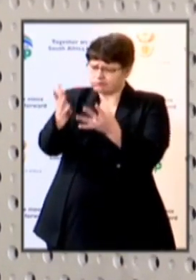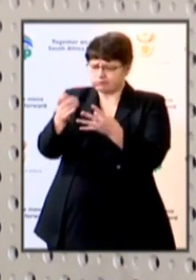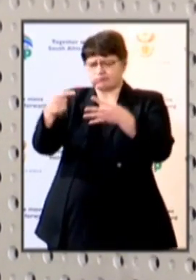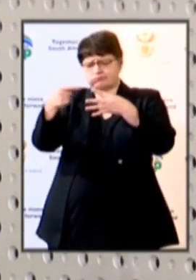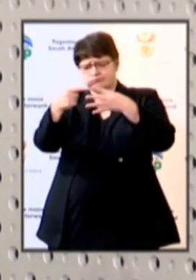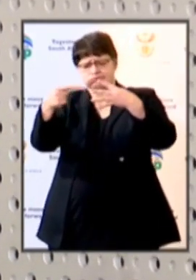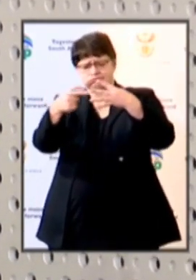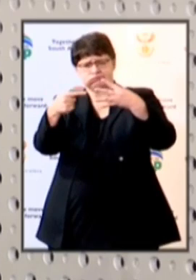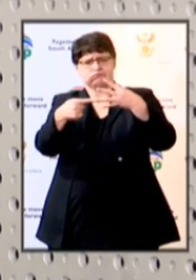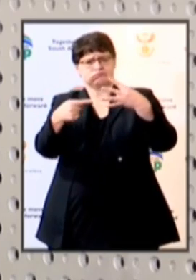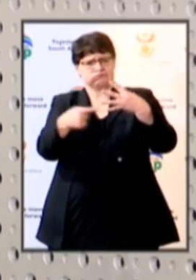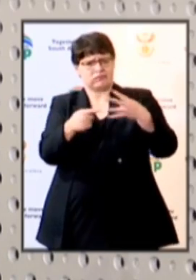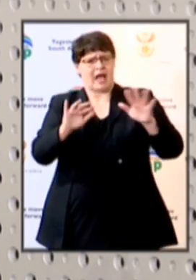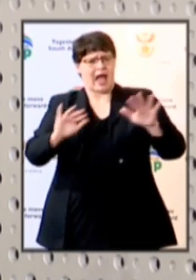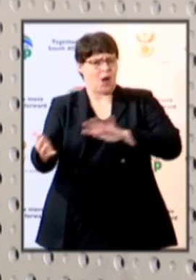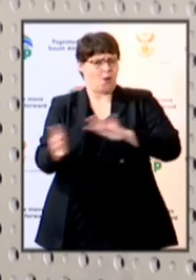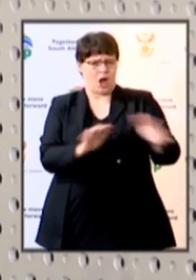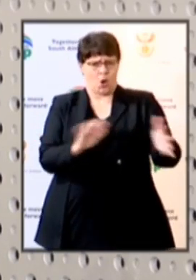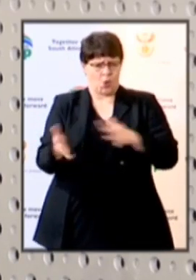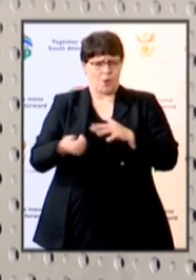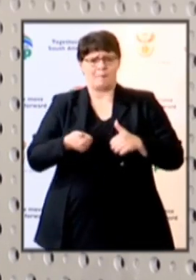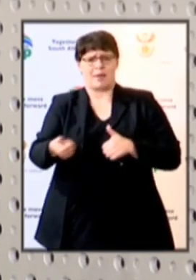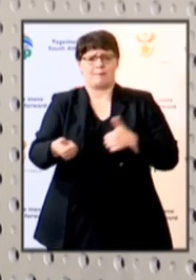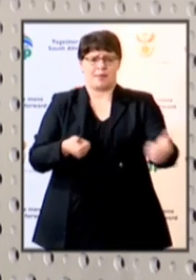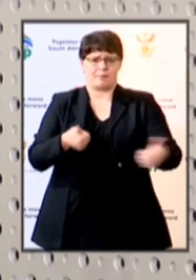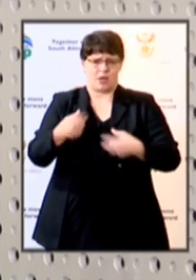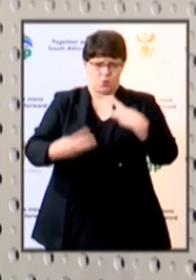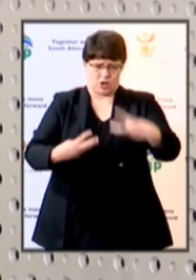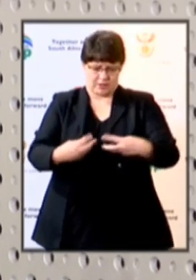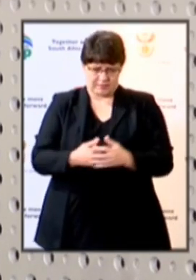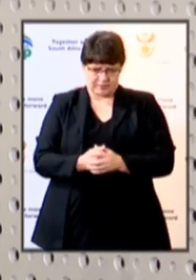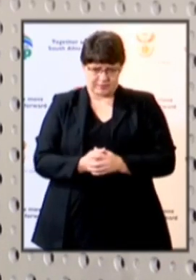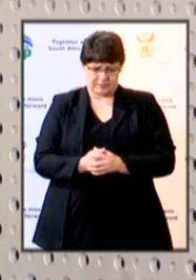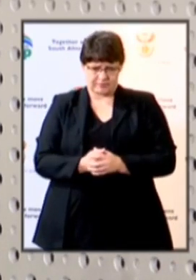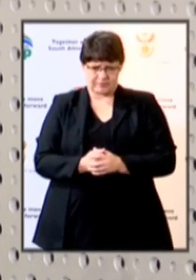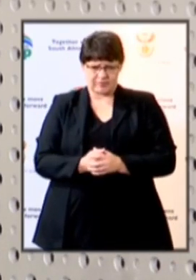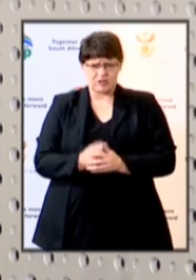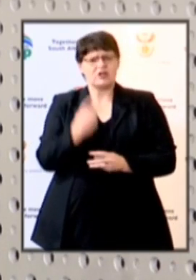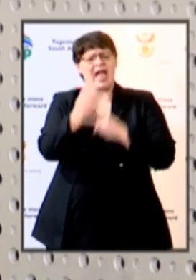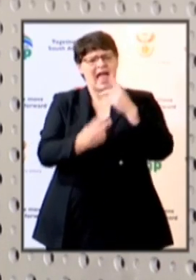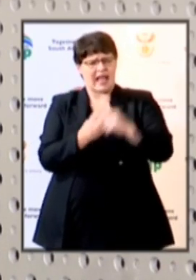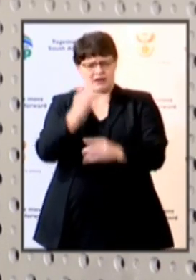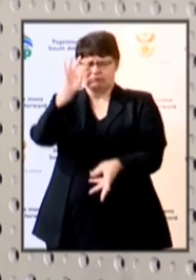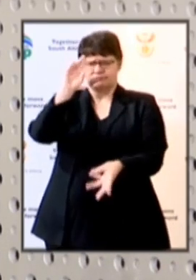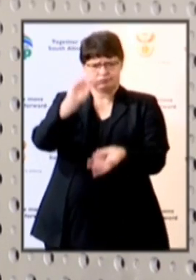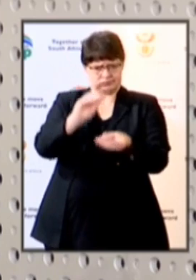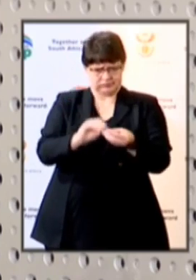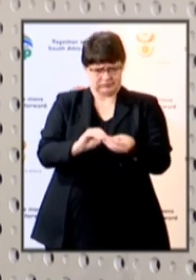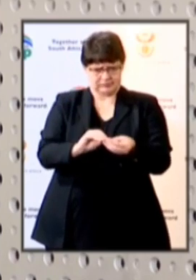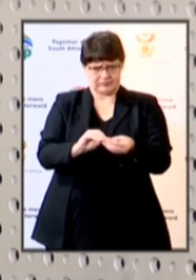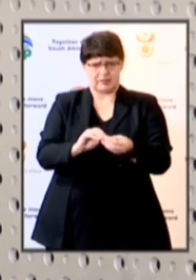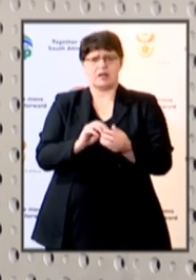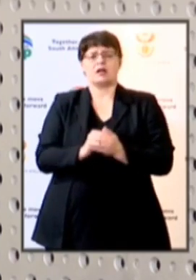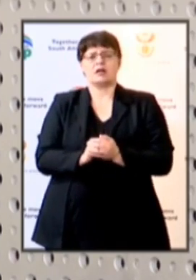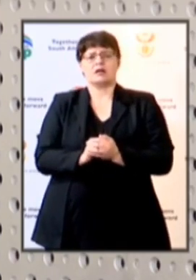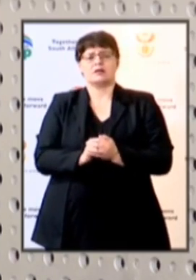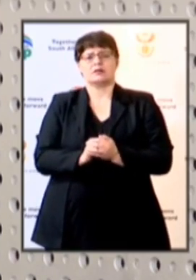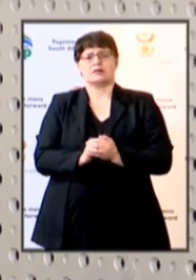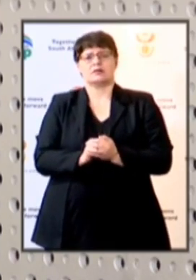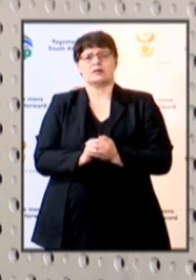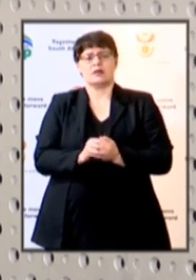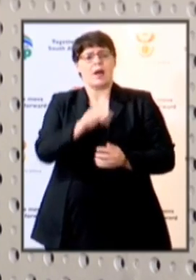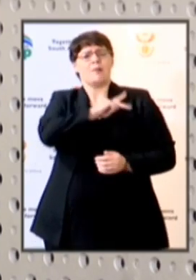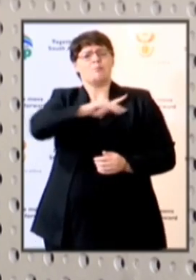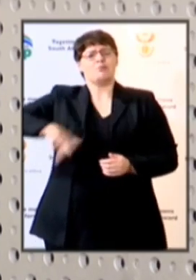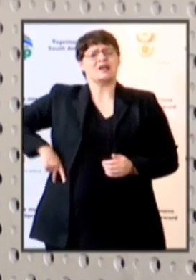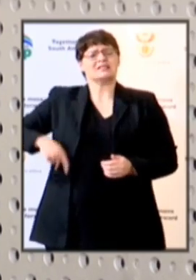place. To recap the key messages, we will have a risk-adjusted system that the President